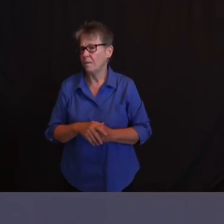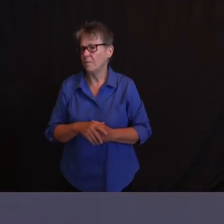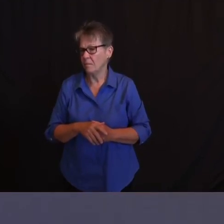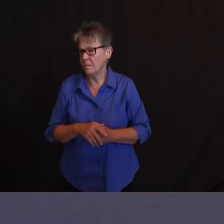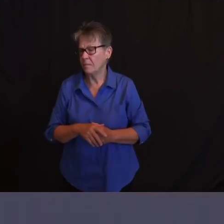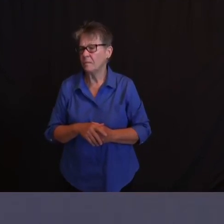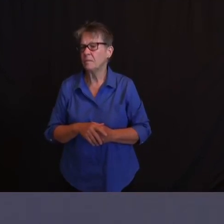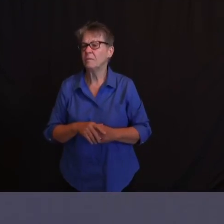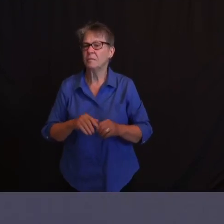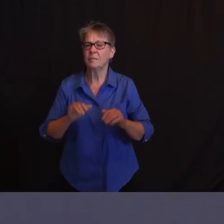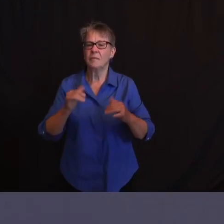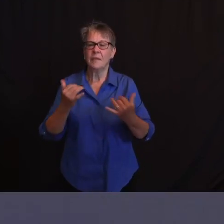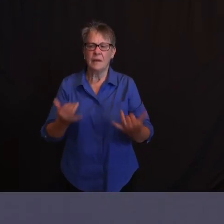that's okay.